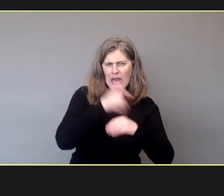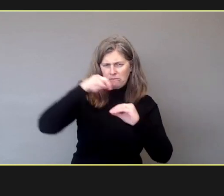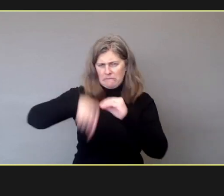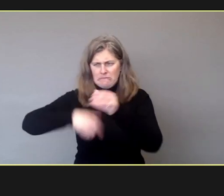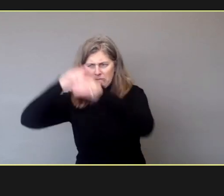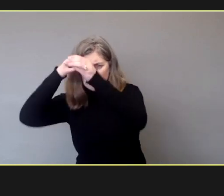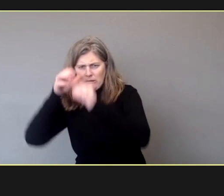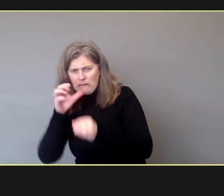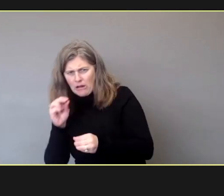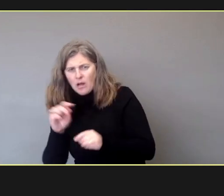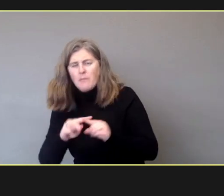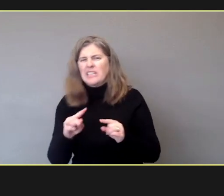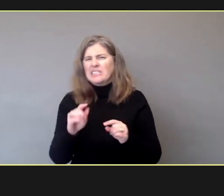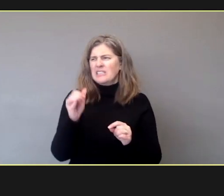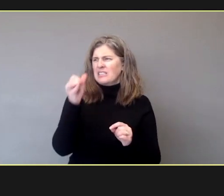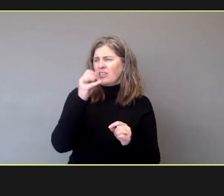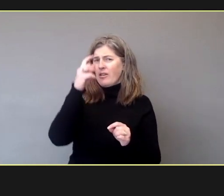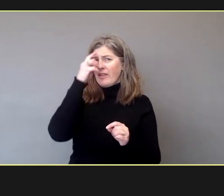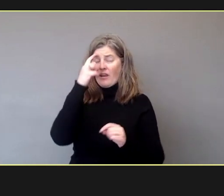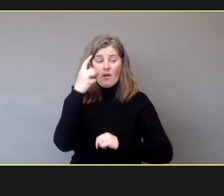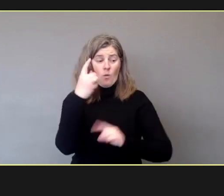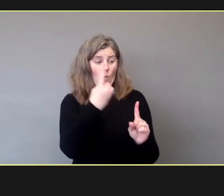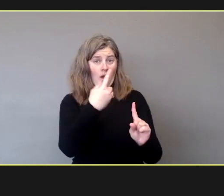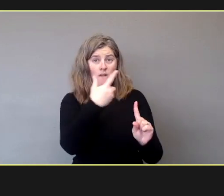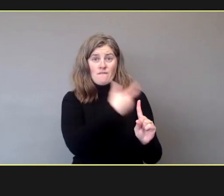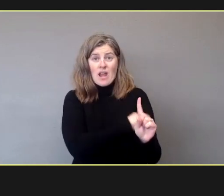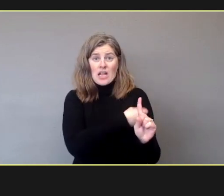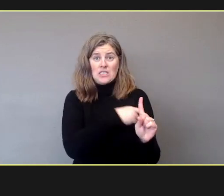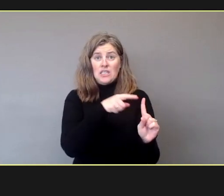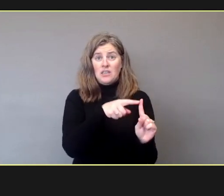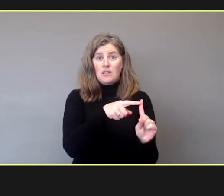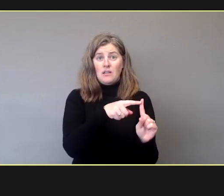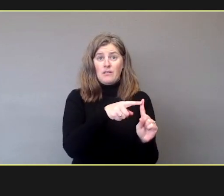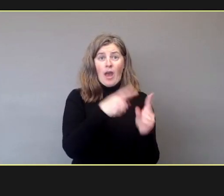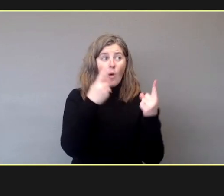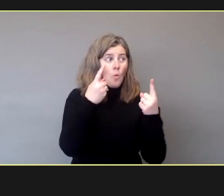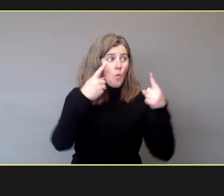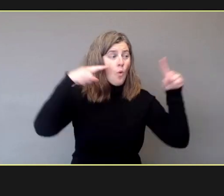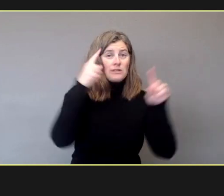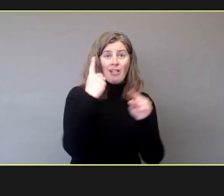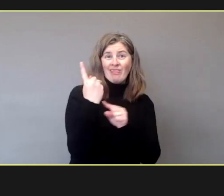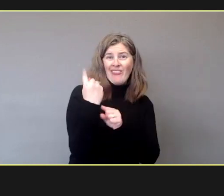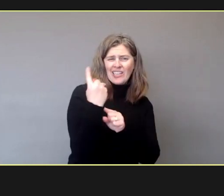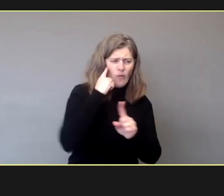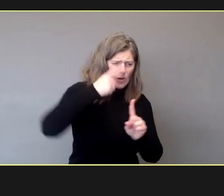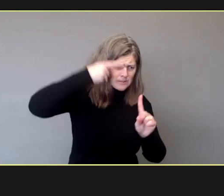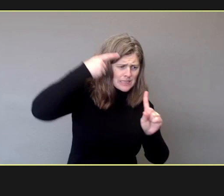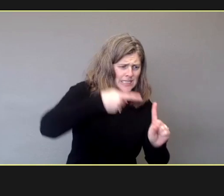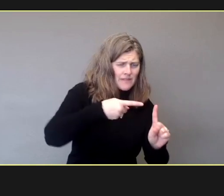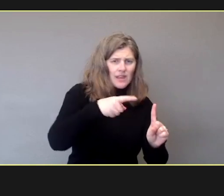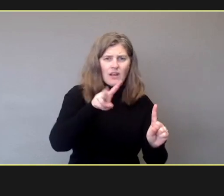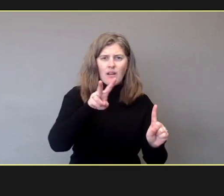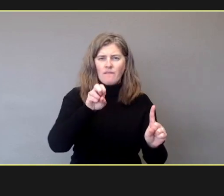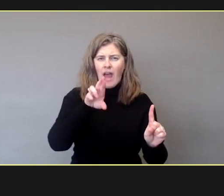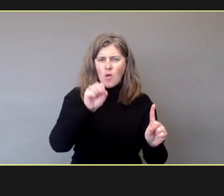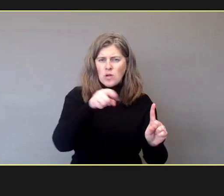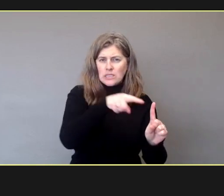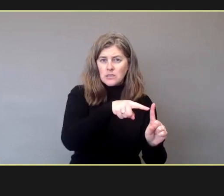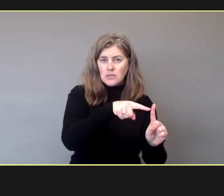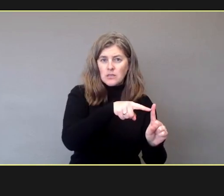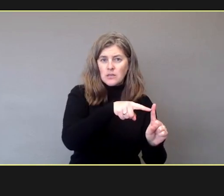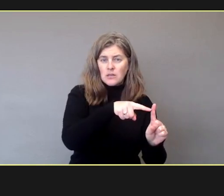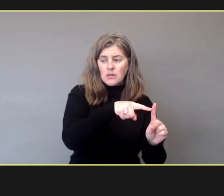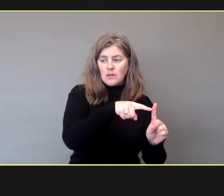some, it's silly to think that a vaccine that worked a year ago for a specific virus is going to be